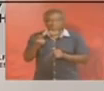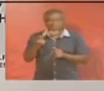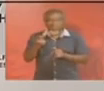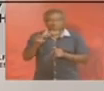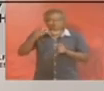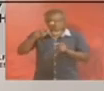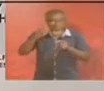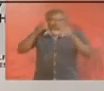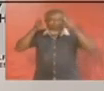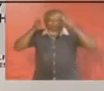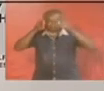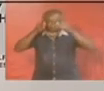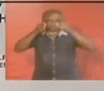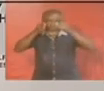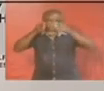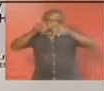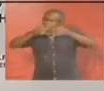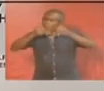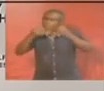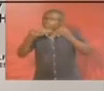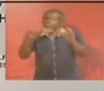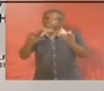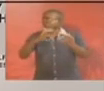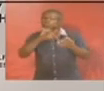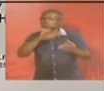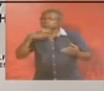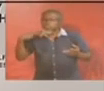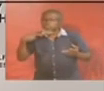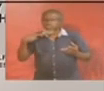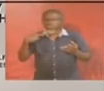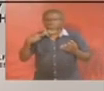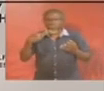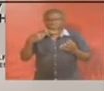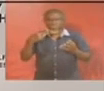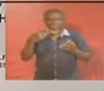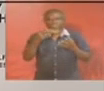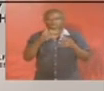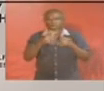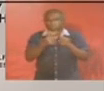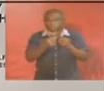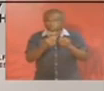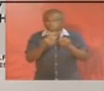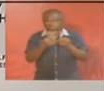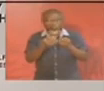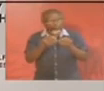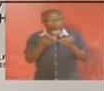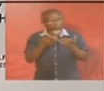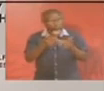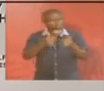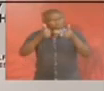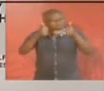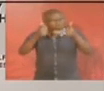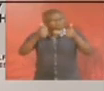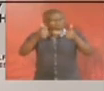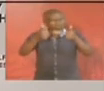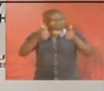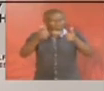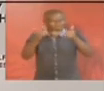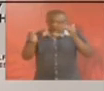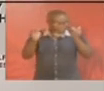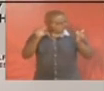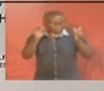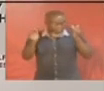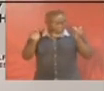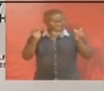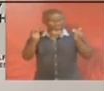the benefits. All right? So thank you, Mr. Cummins. Thank you very much. We now go to